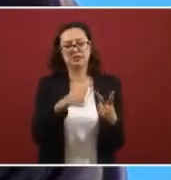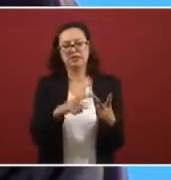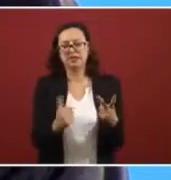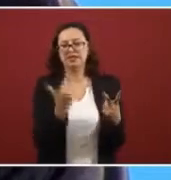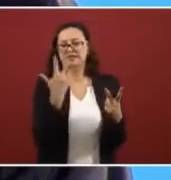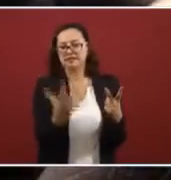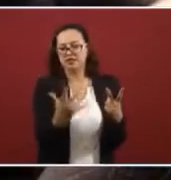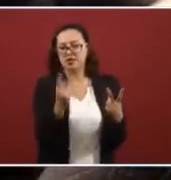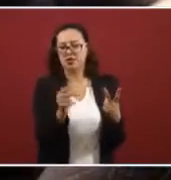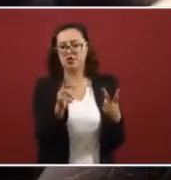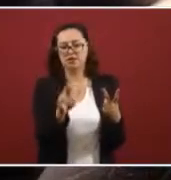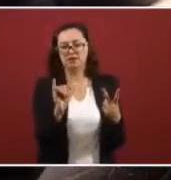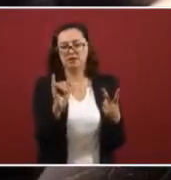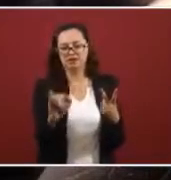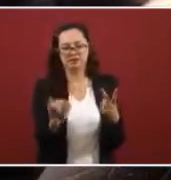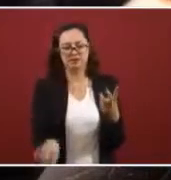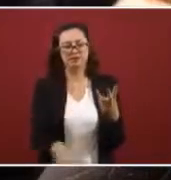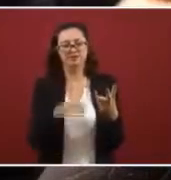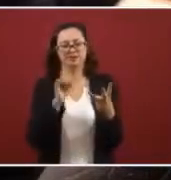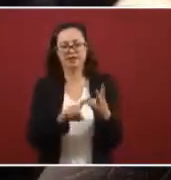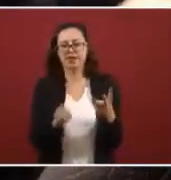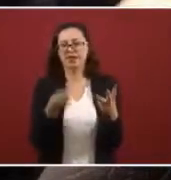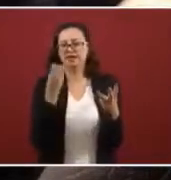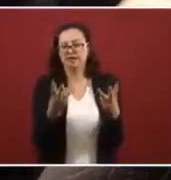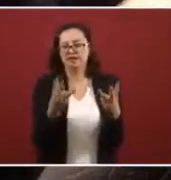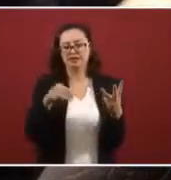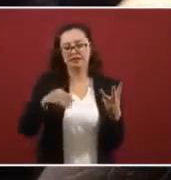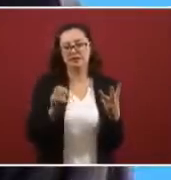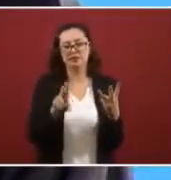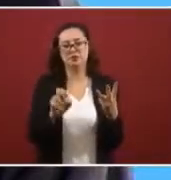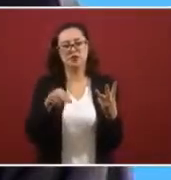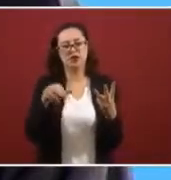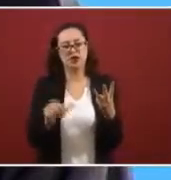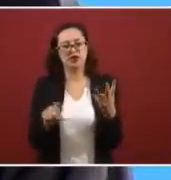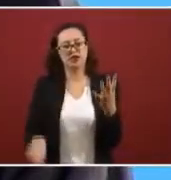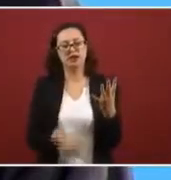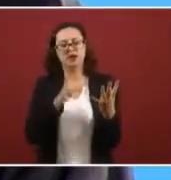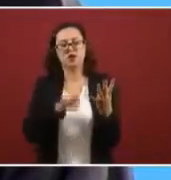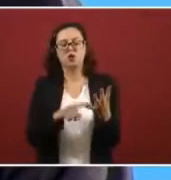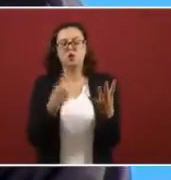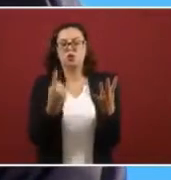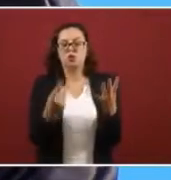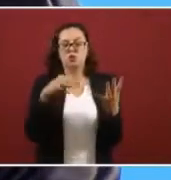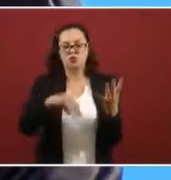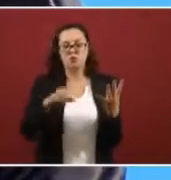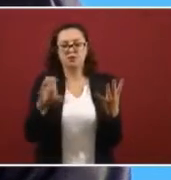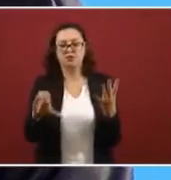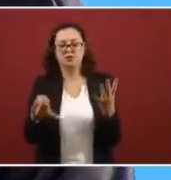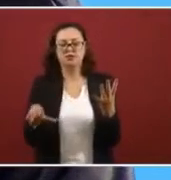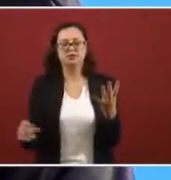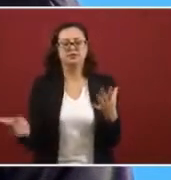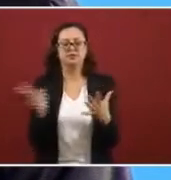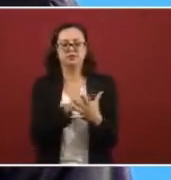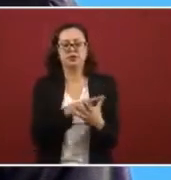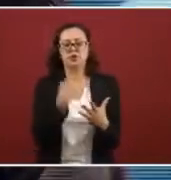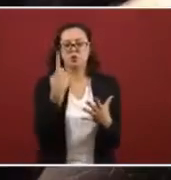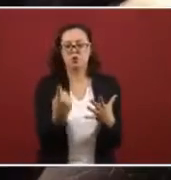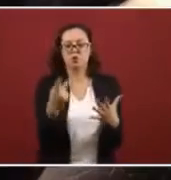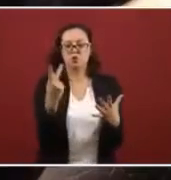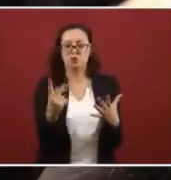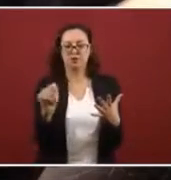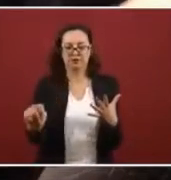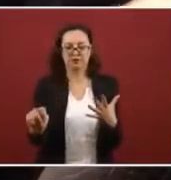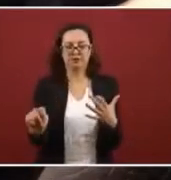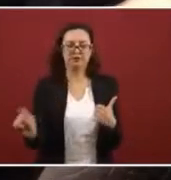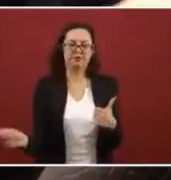5 del PRI. 3 de Morena. 3 de Morena. 1 de Movimiento Ciudadano. 1 del Movimiento Ciudadano. 1